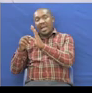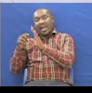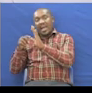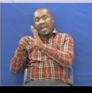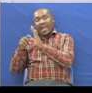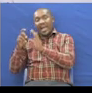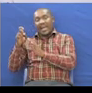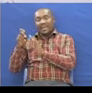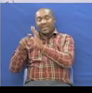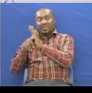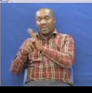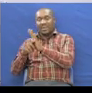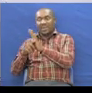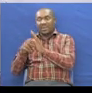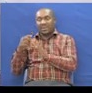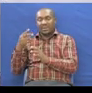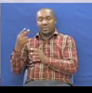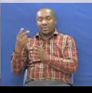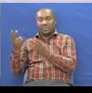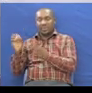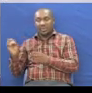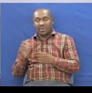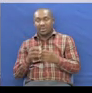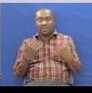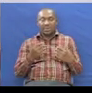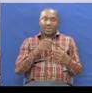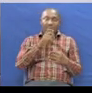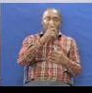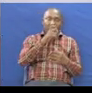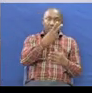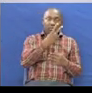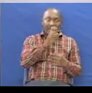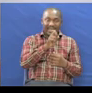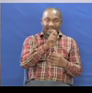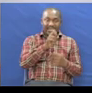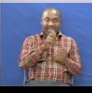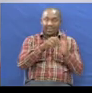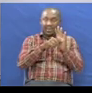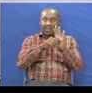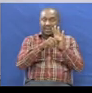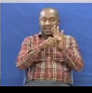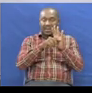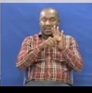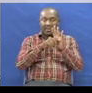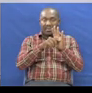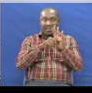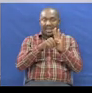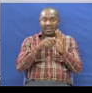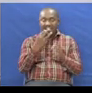0. Either 2x minus 3 is equal to 0, or x minus 2 is equal to 0.